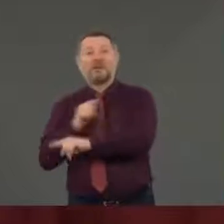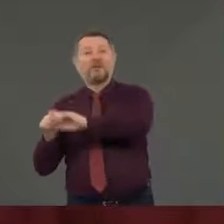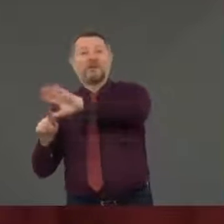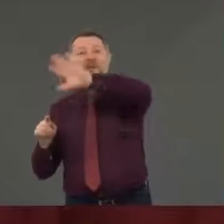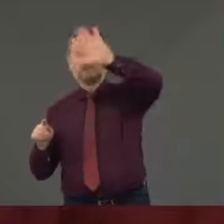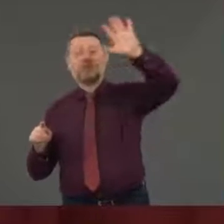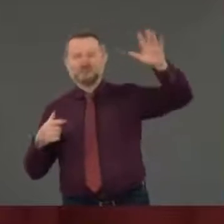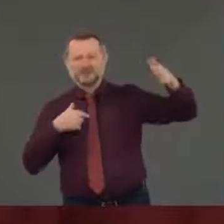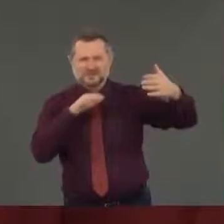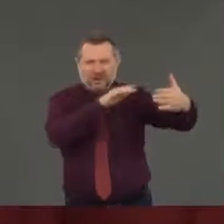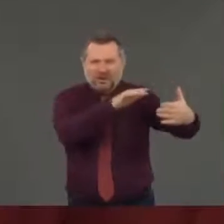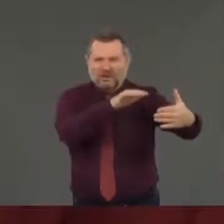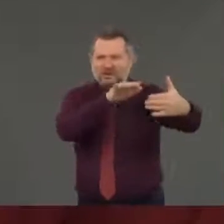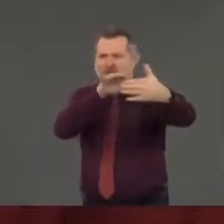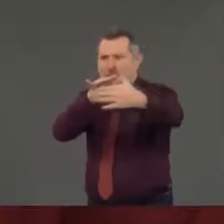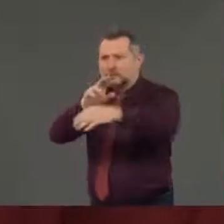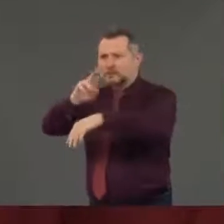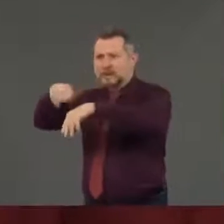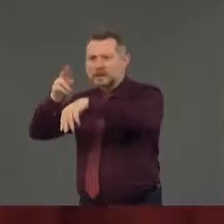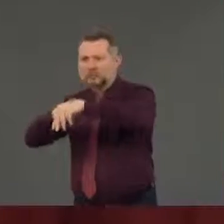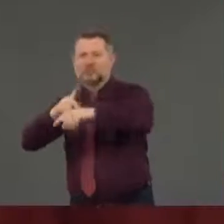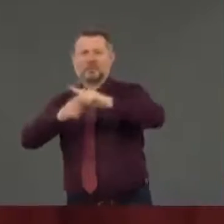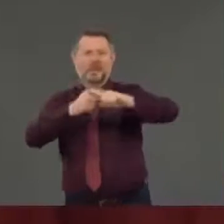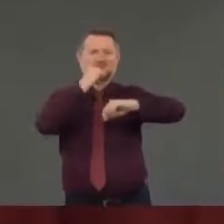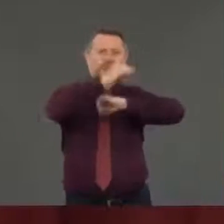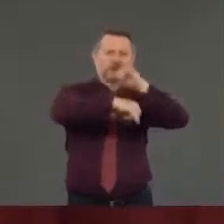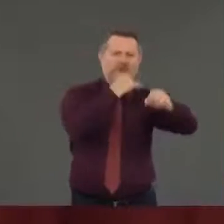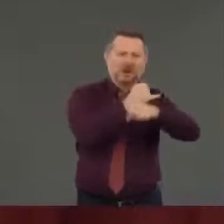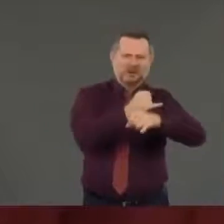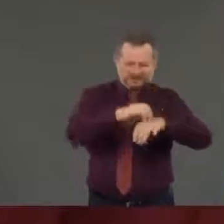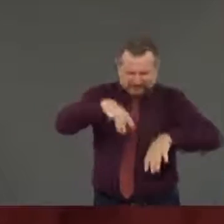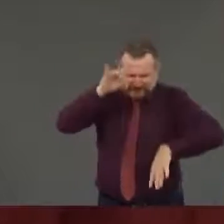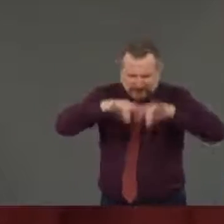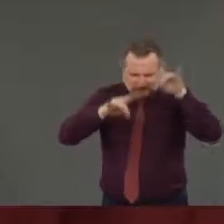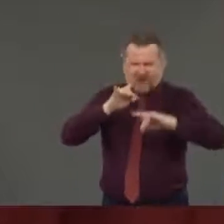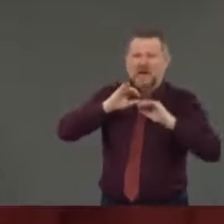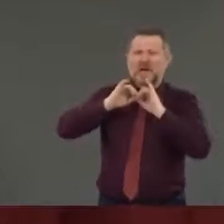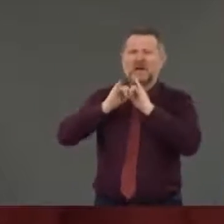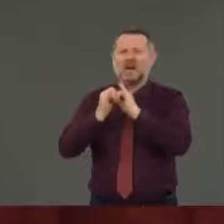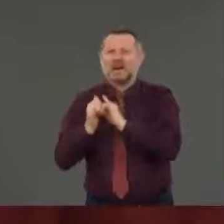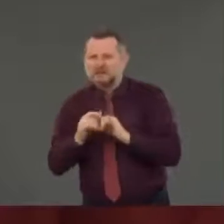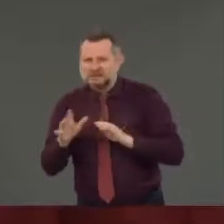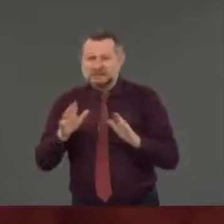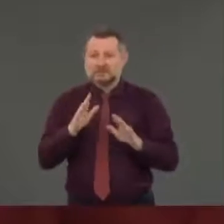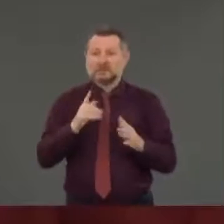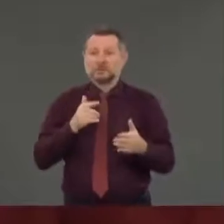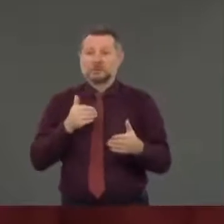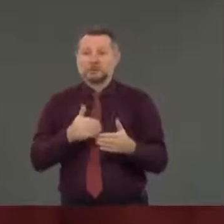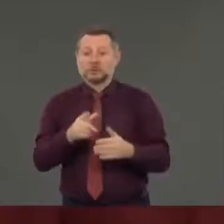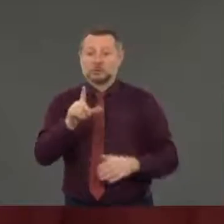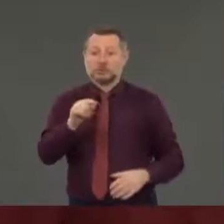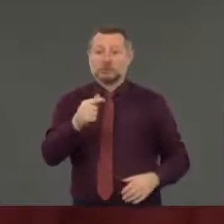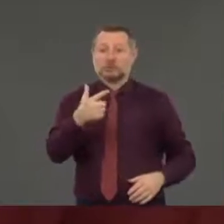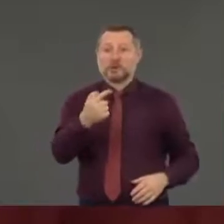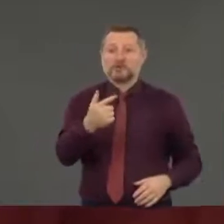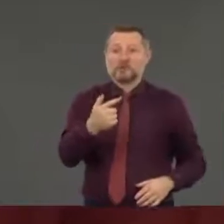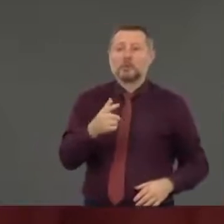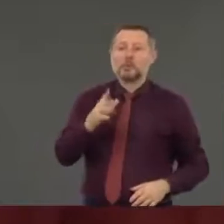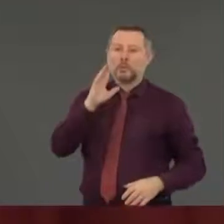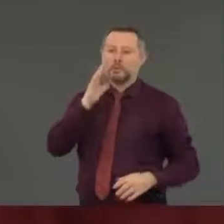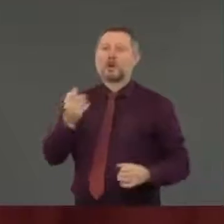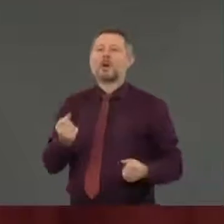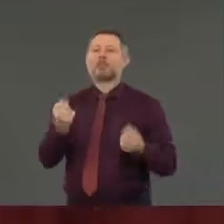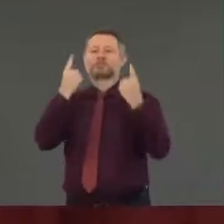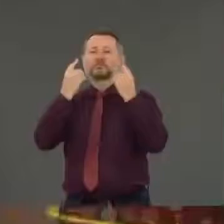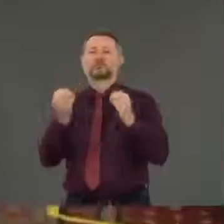nationally and internationally to try to get a better understanding. When the end of the year comes, next year comes, we'll have a better understanding of the overall aspect of this